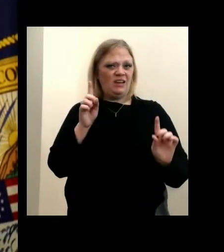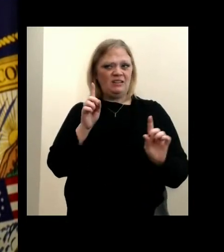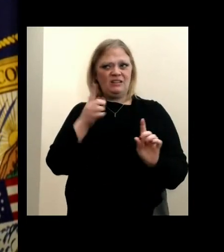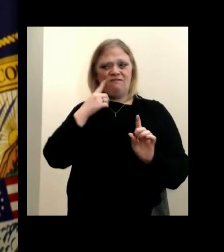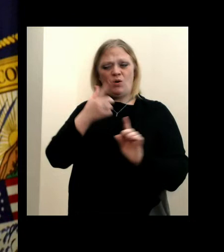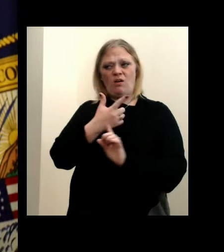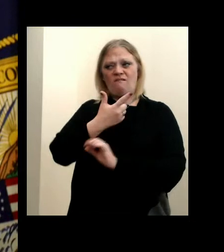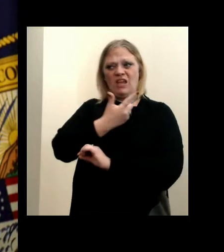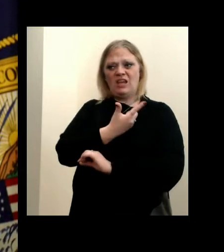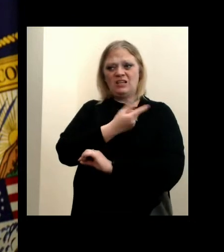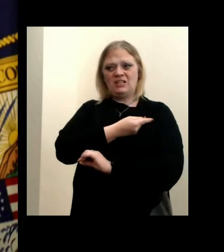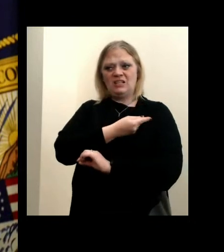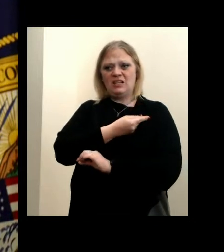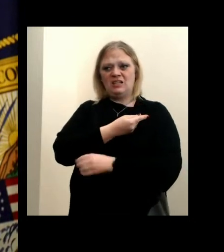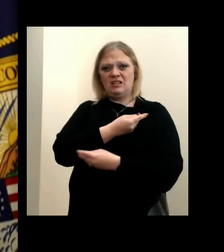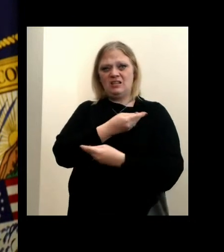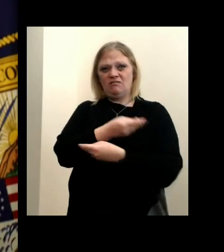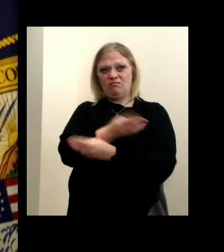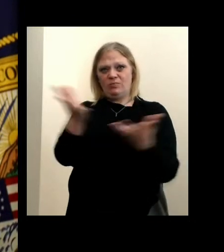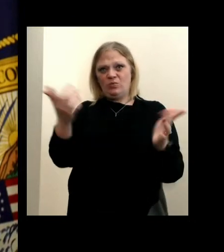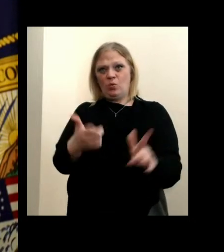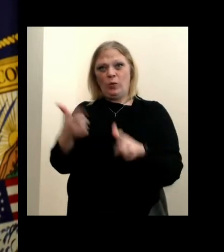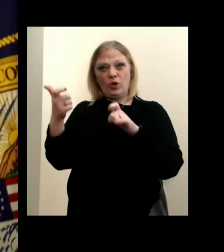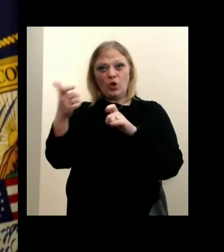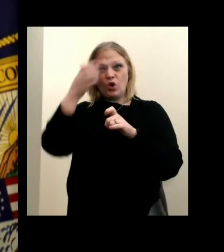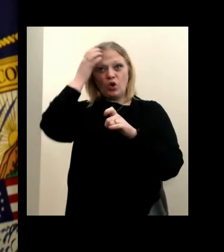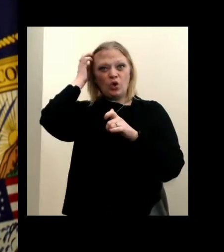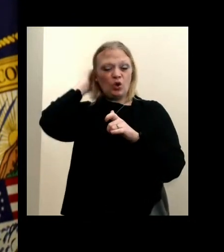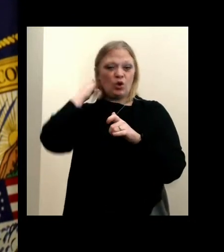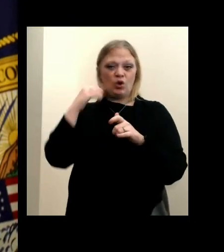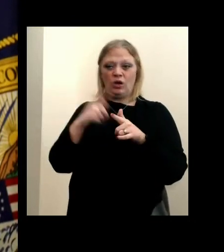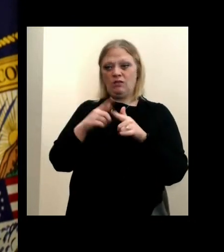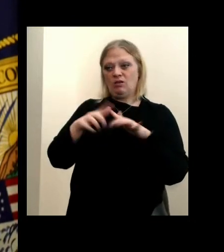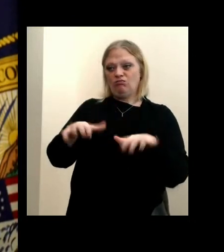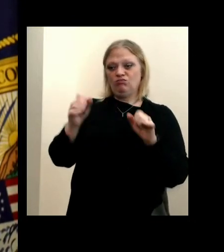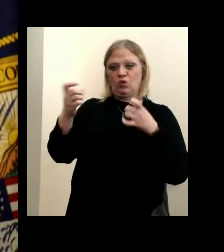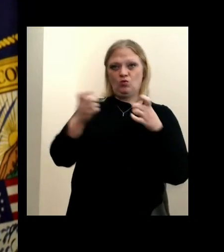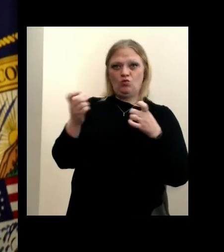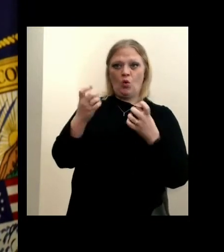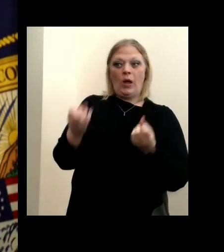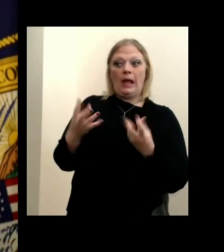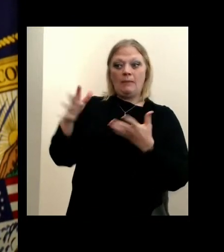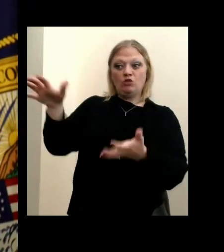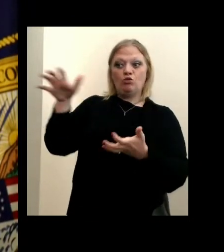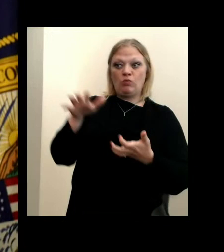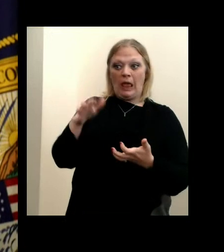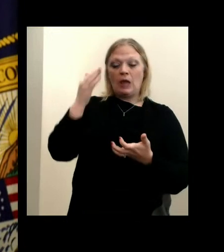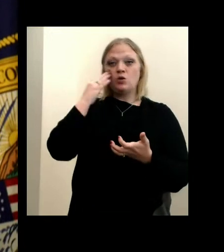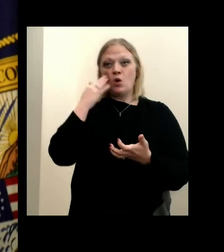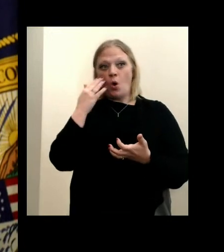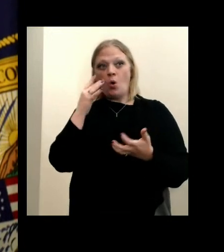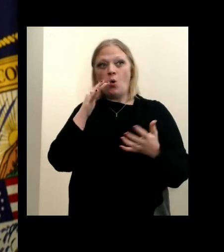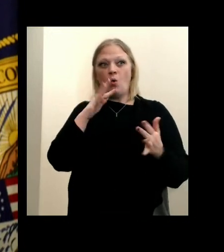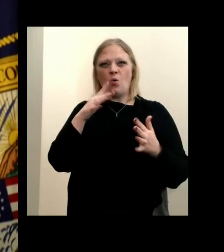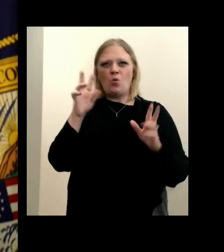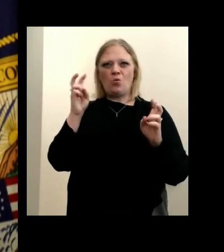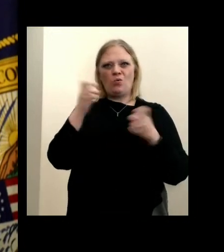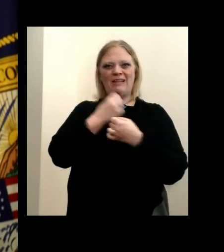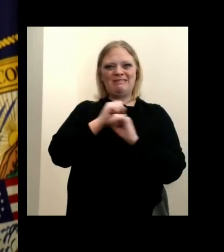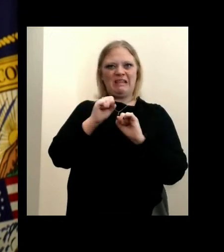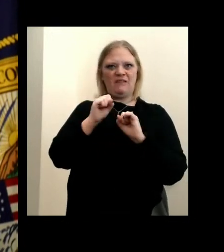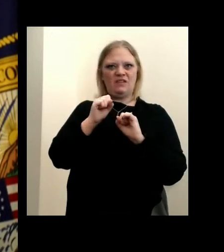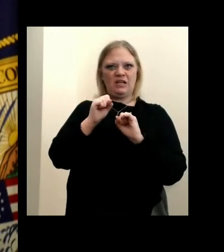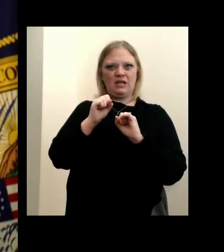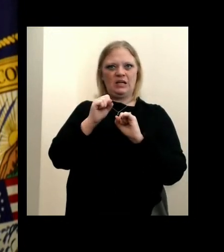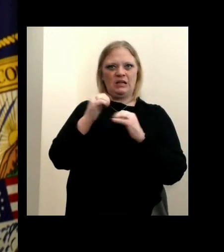vaccine out quicker and being in control of how much you're getting, knowing how much you're getting, kind of that safety valve that the governor